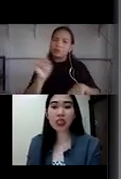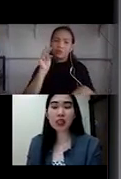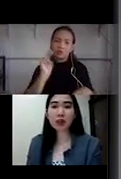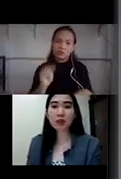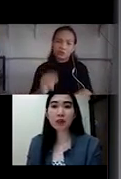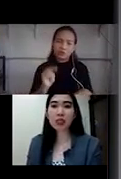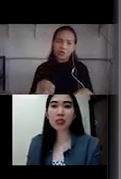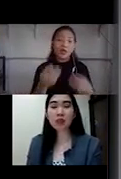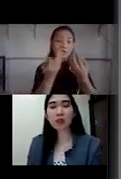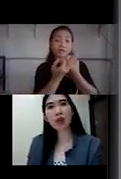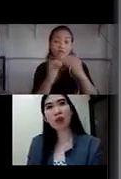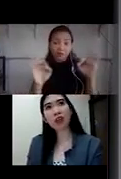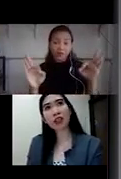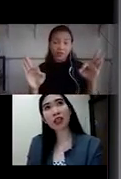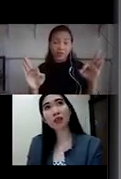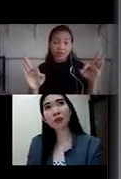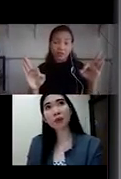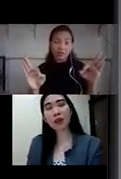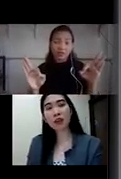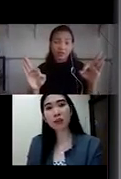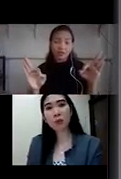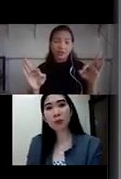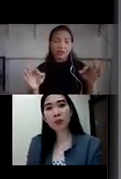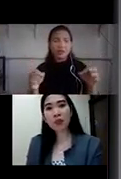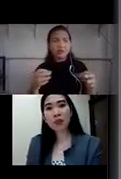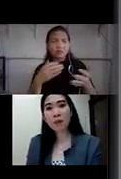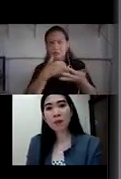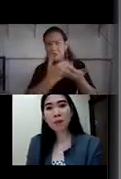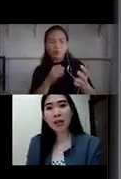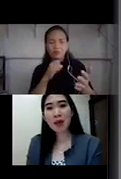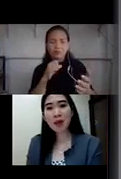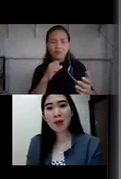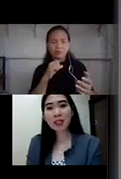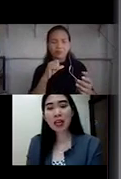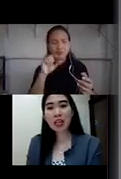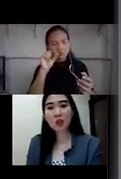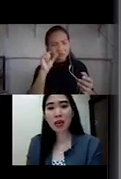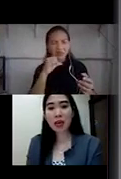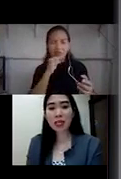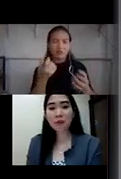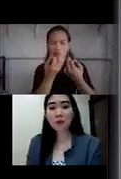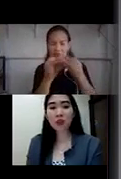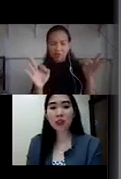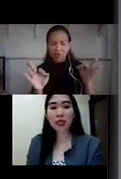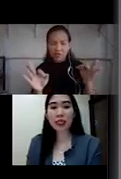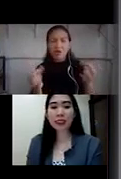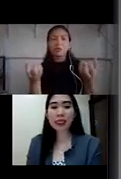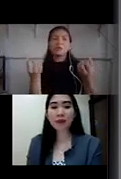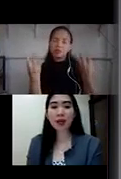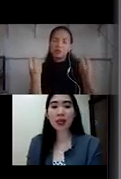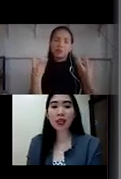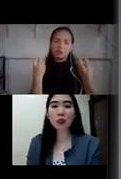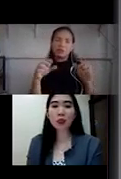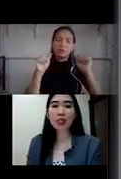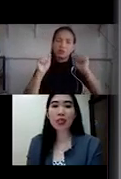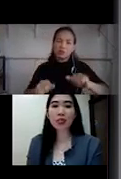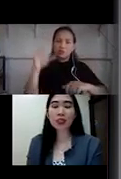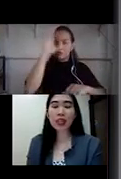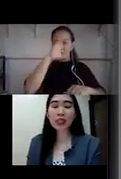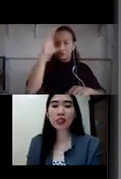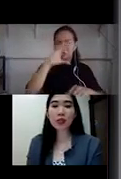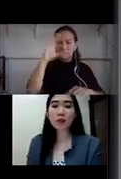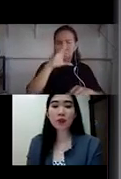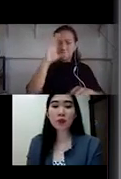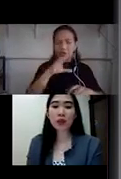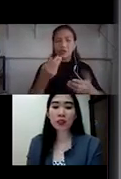free. Some are free, some are not free. Pero marami pa rin tayong mahahanap online na makakatulong sa